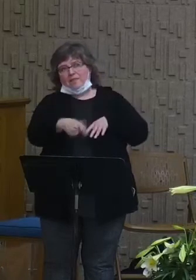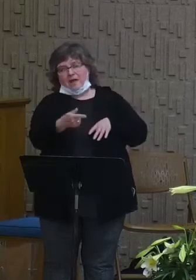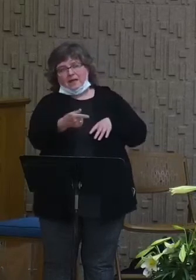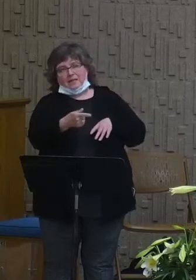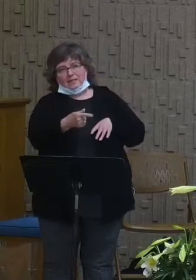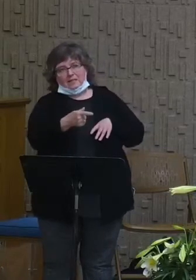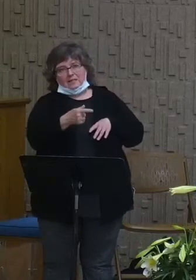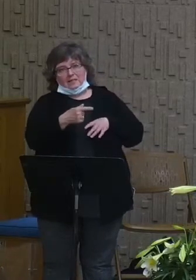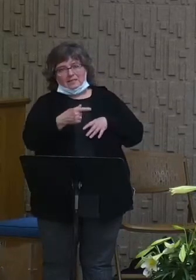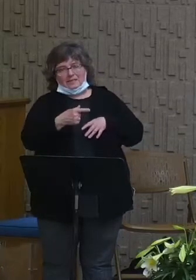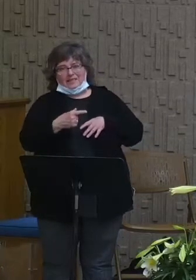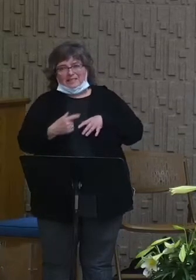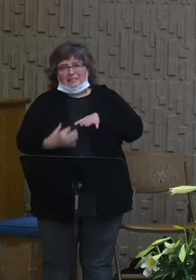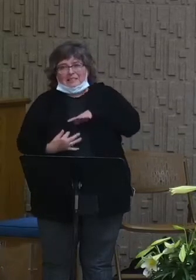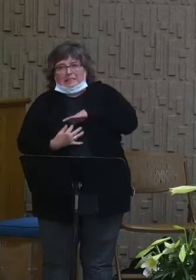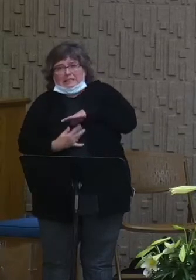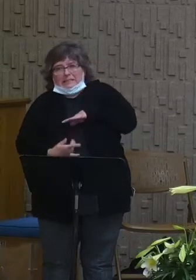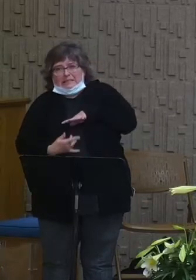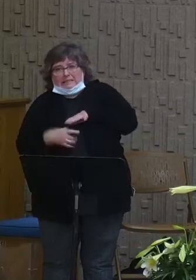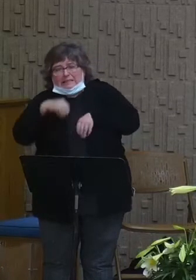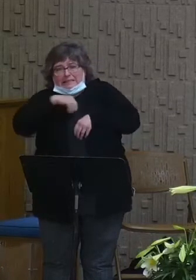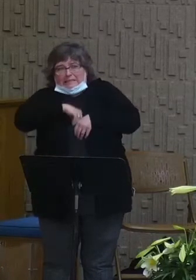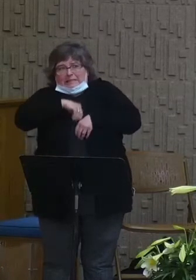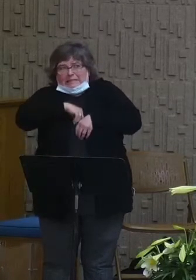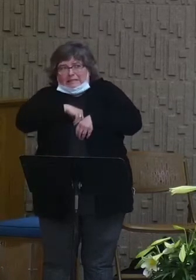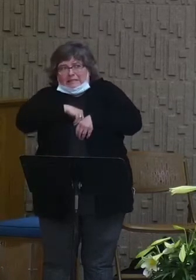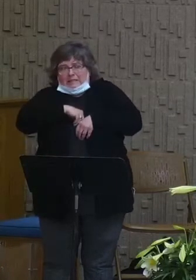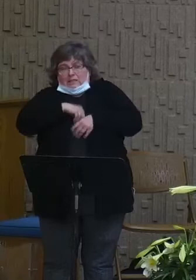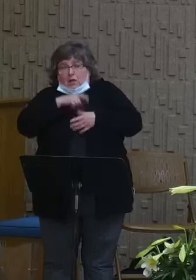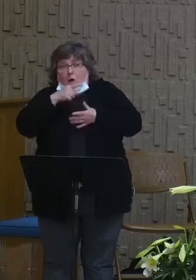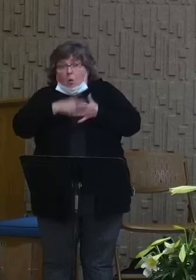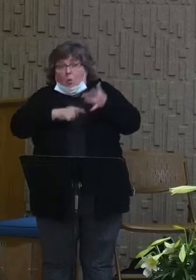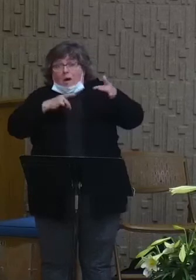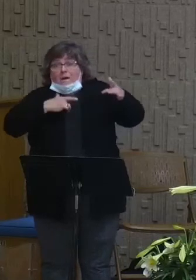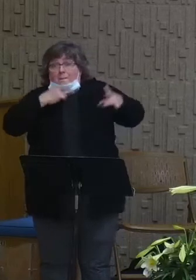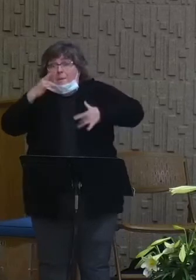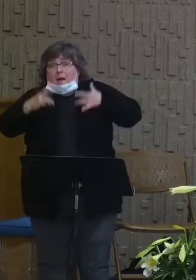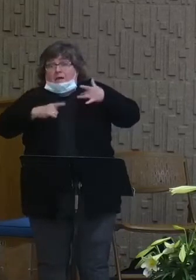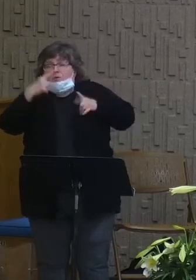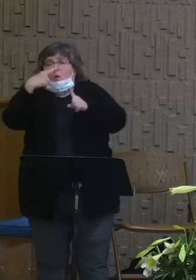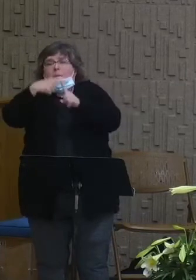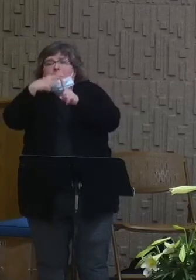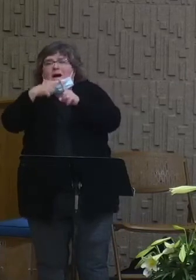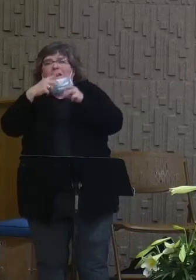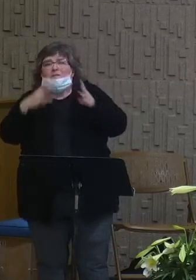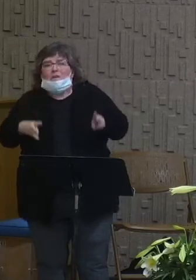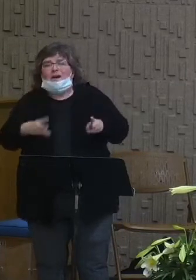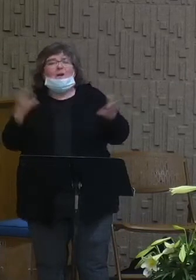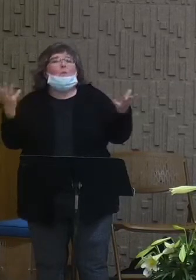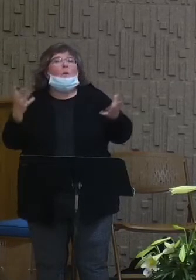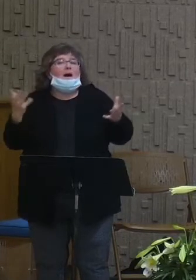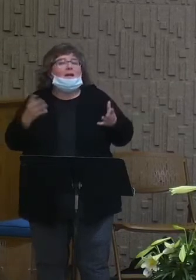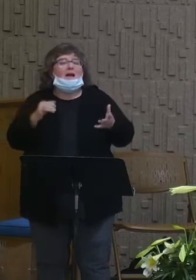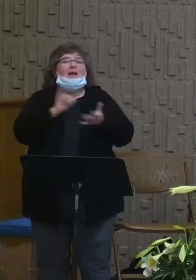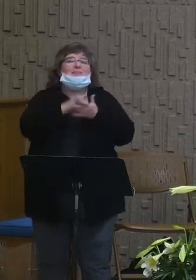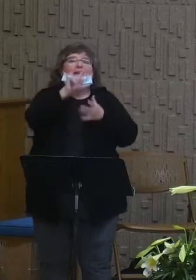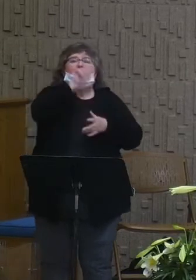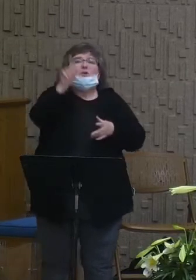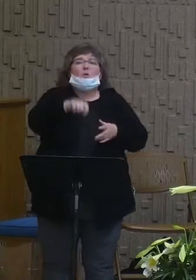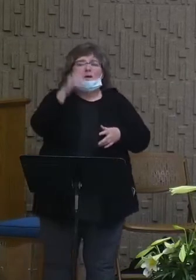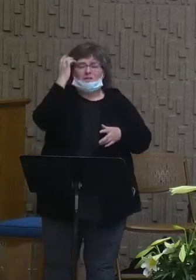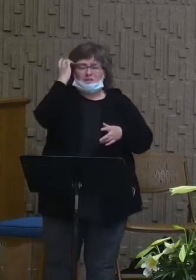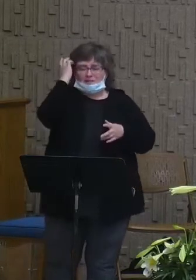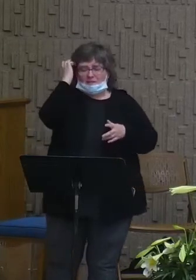knotted up inside. Well, what really fires you up in a positive way? It's really the question to